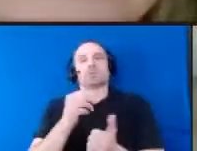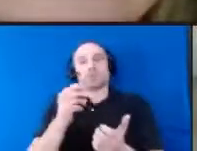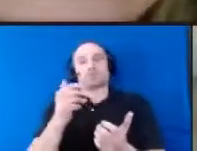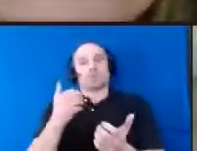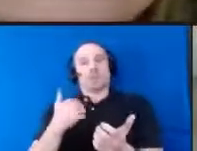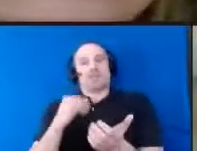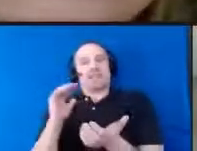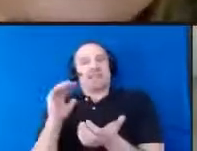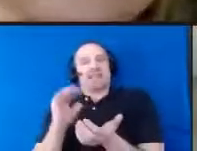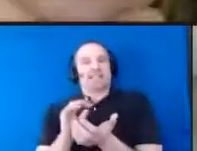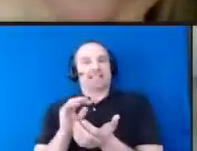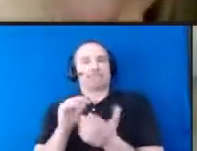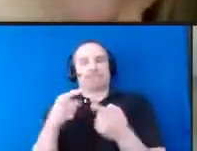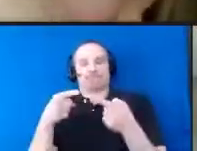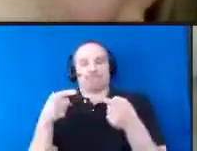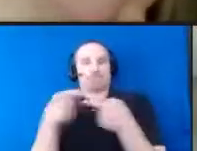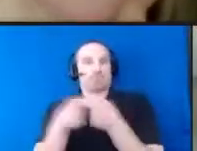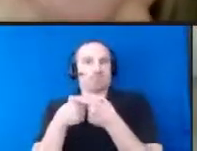the virus?